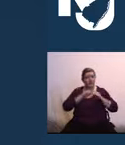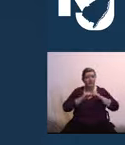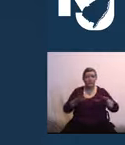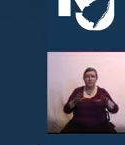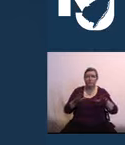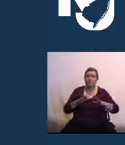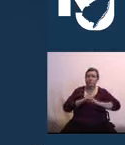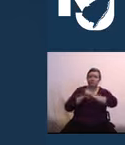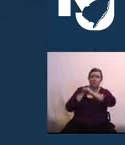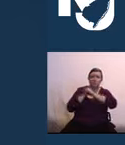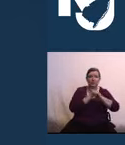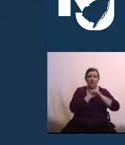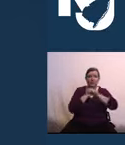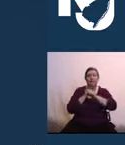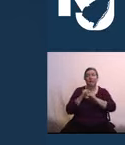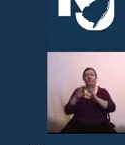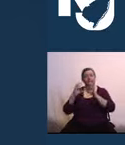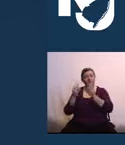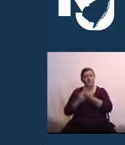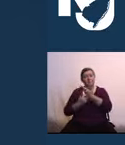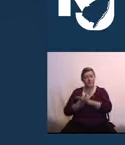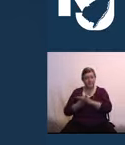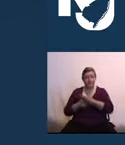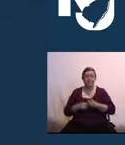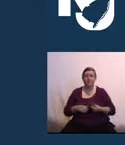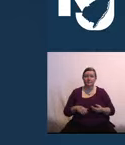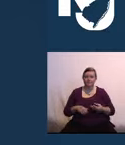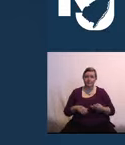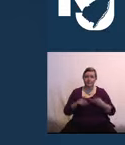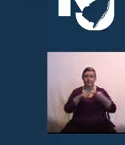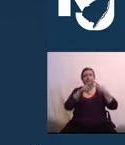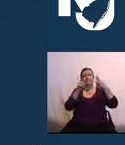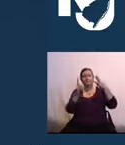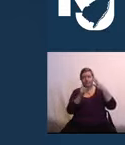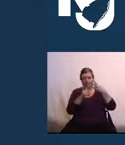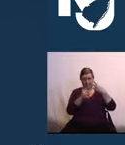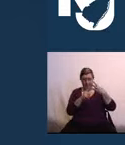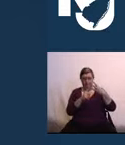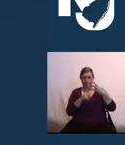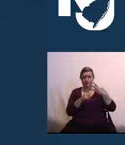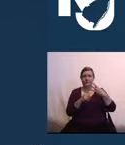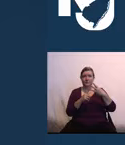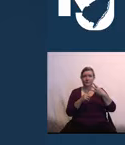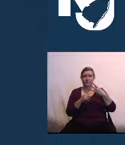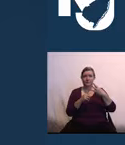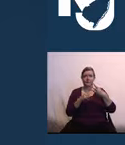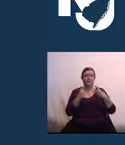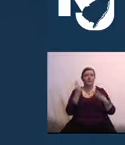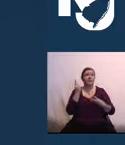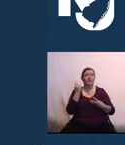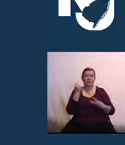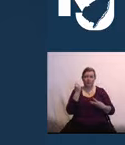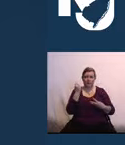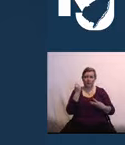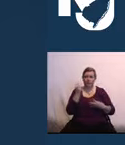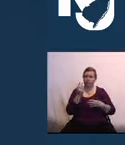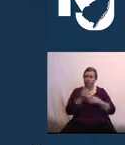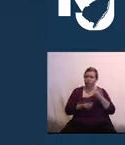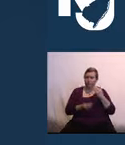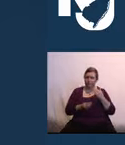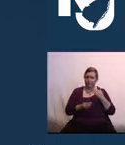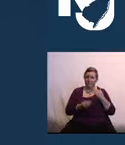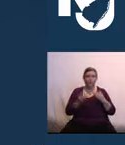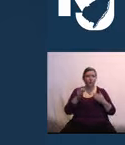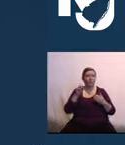his memory and his family that he leaves behind. A little over a year ago, we lost this guy, Robert Doyle Huff,